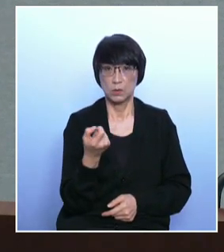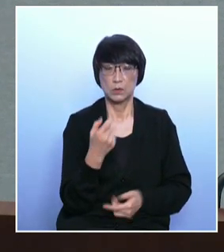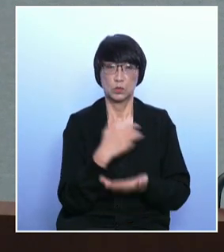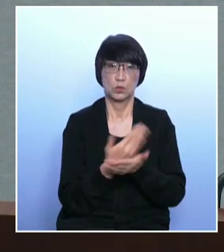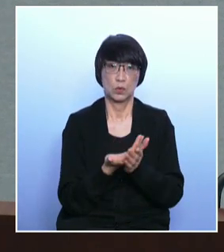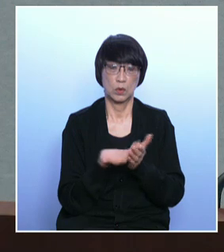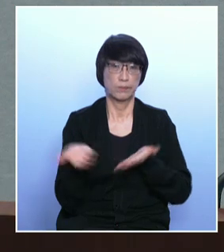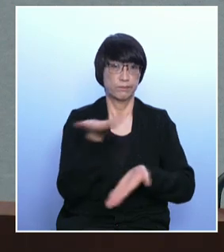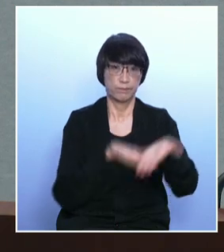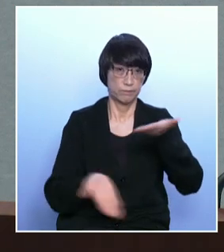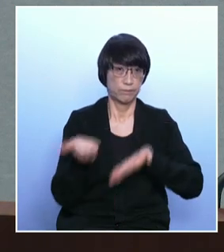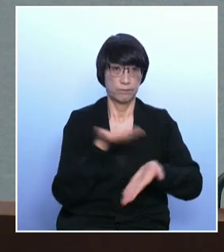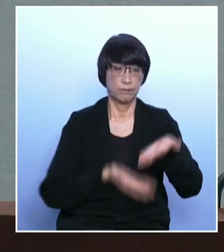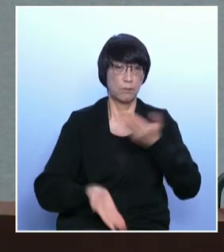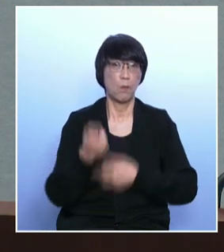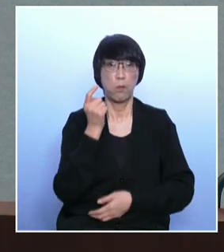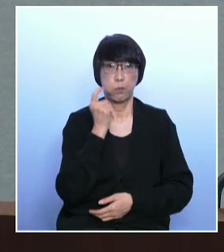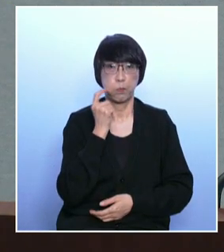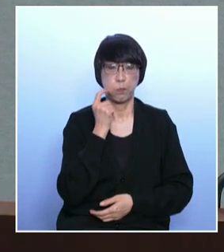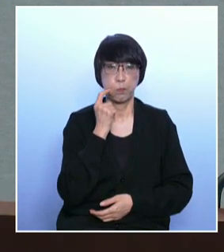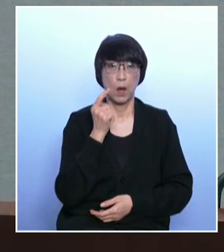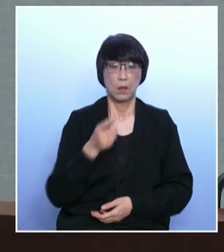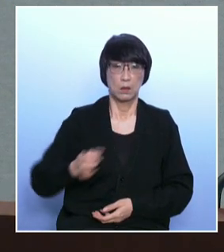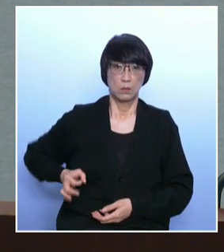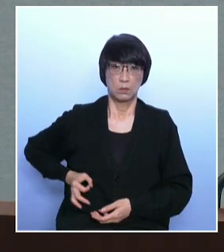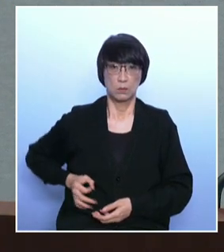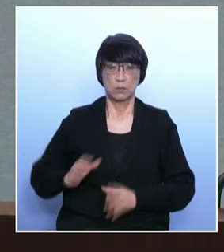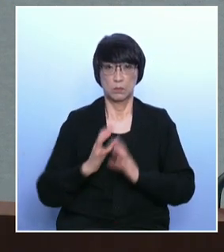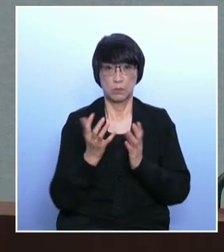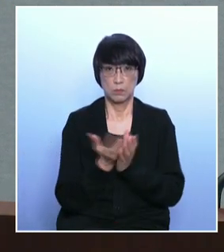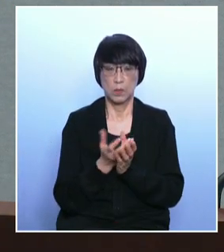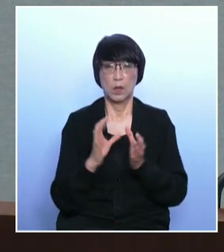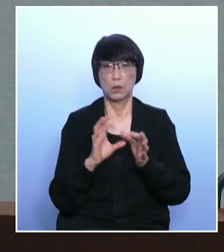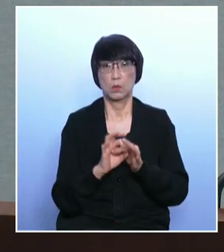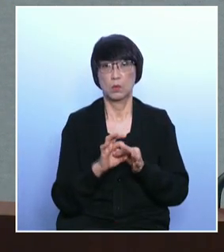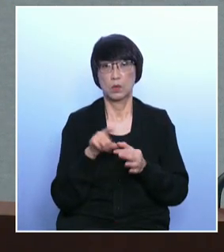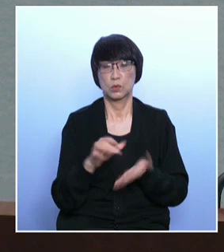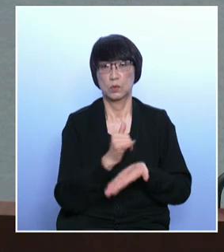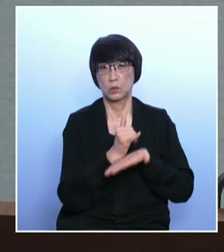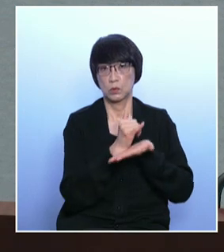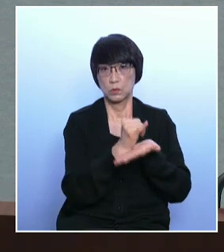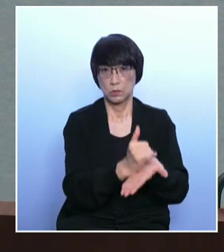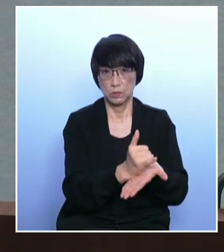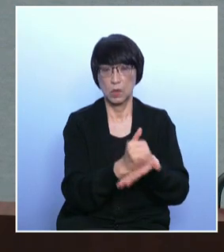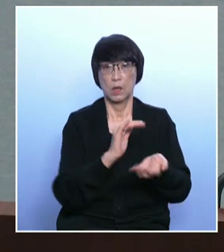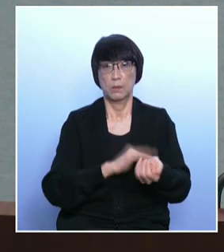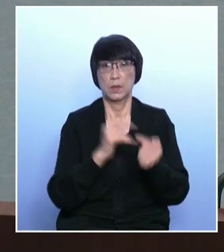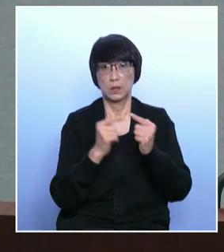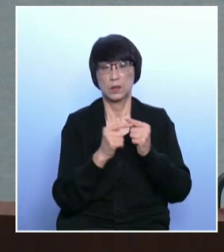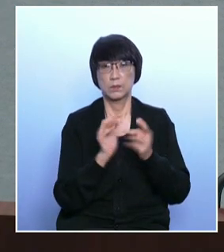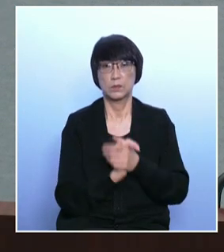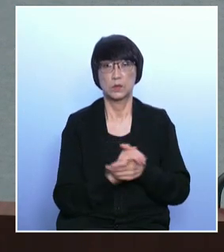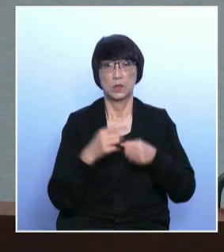Price structures and other aspects, we have had sufficient consultation and collaboration.